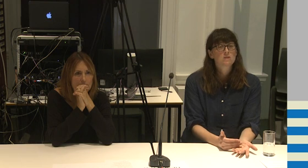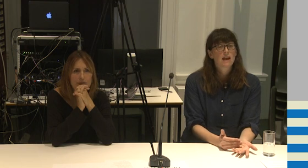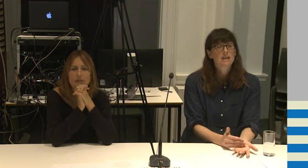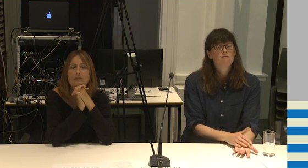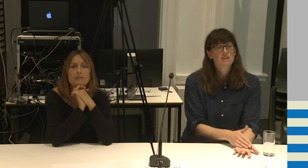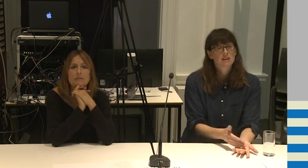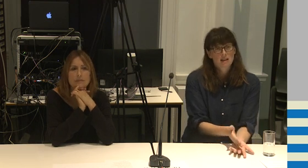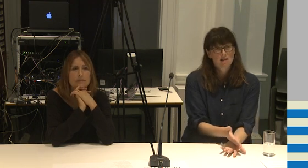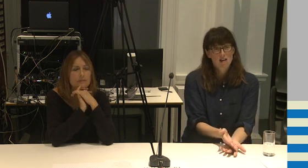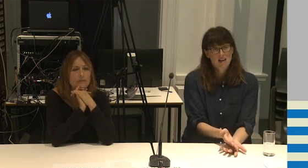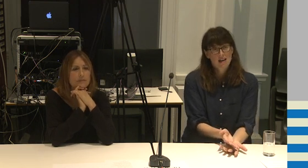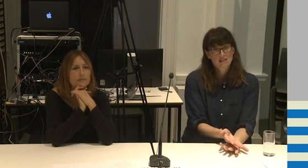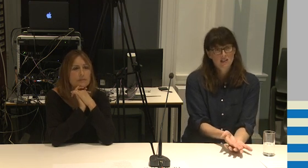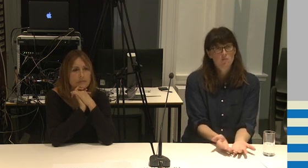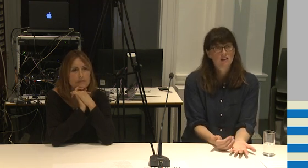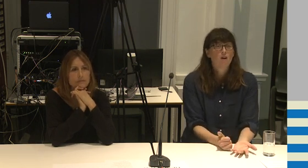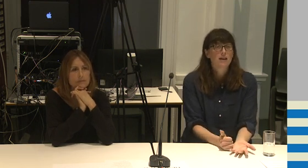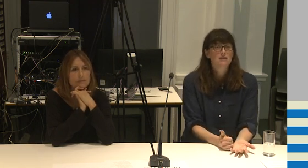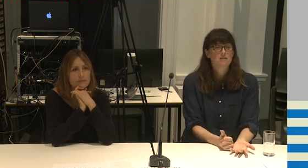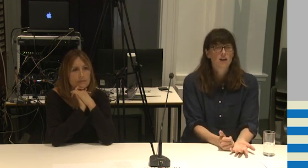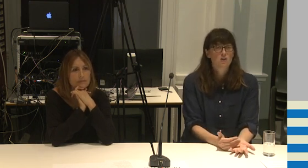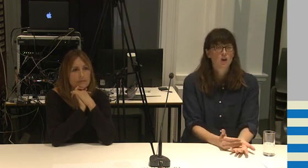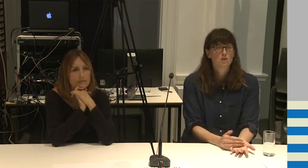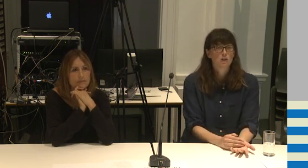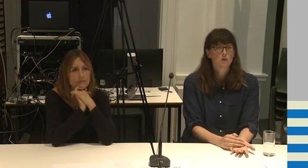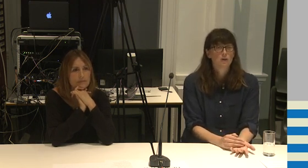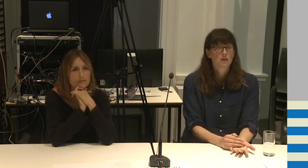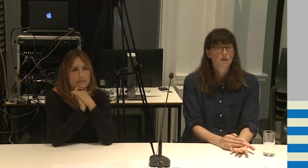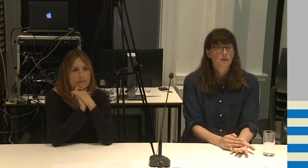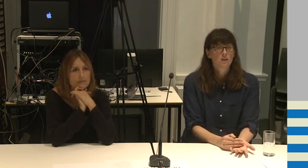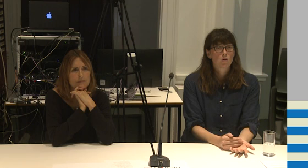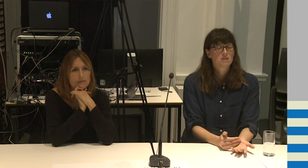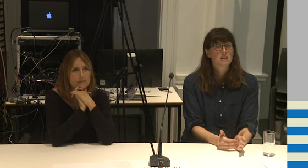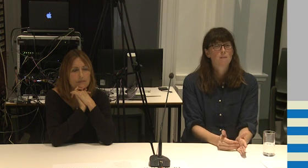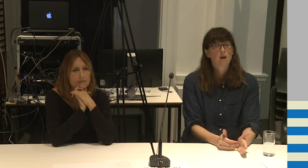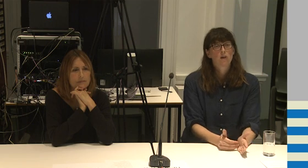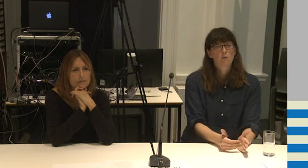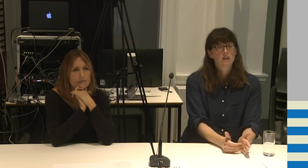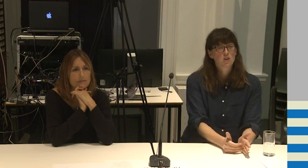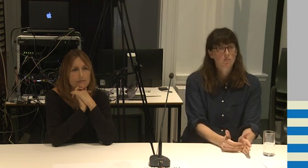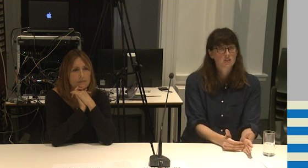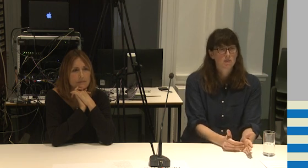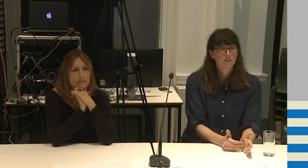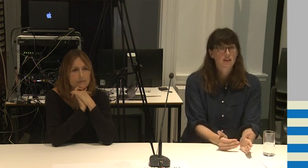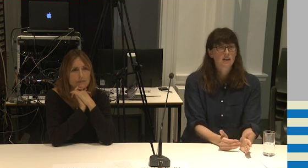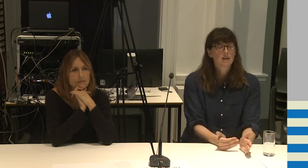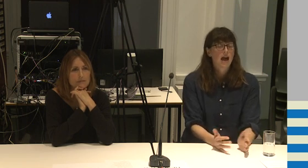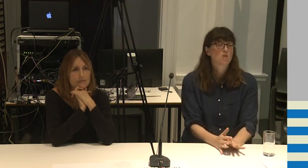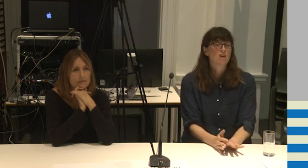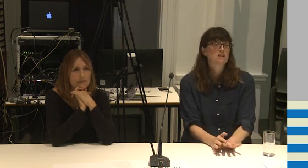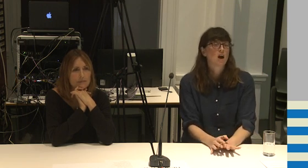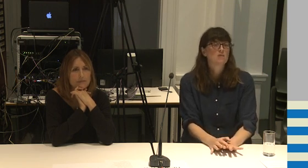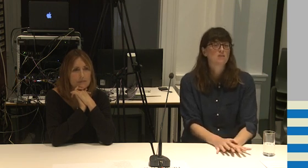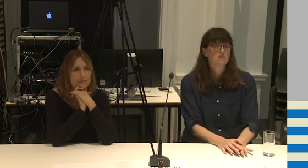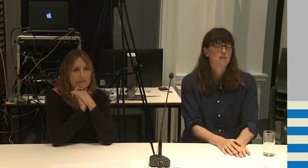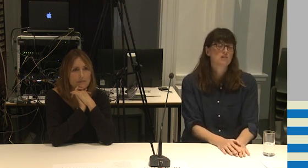You know, there wasn't any readily accessible advice that I could go to. You know, I was thinking about booking interpreters monthly,